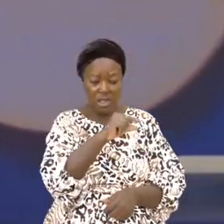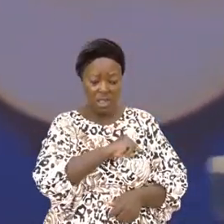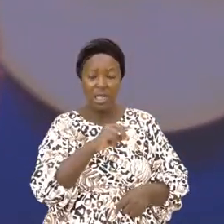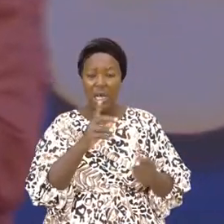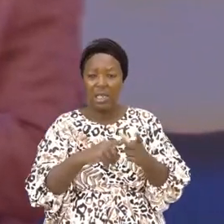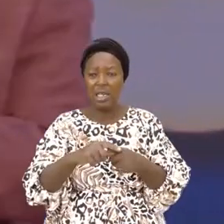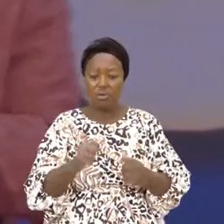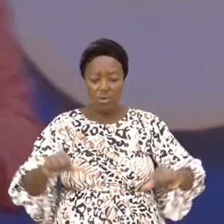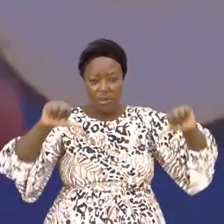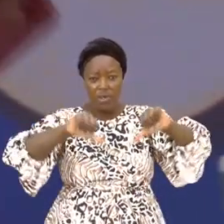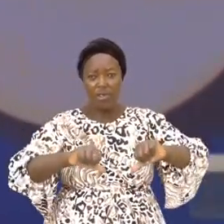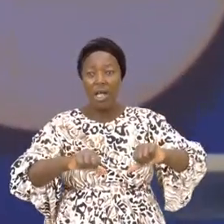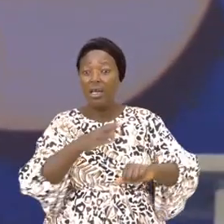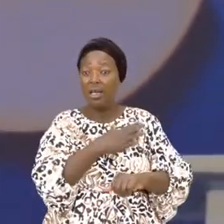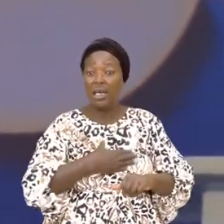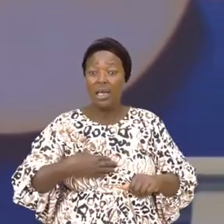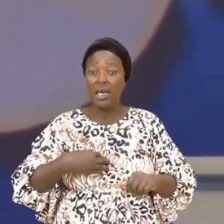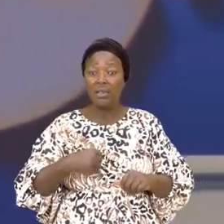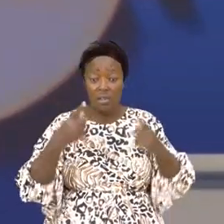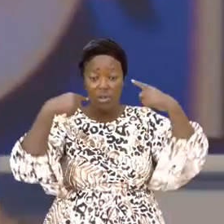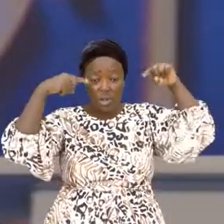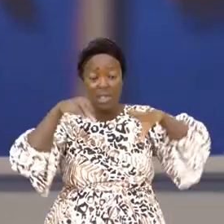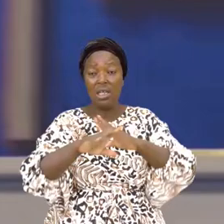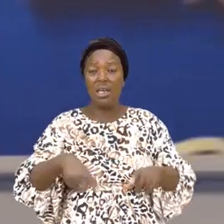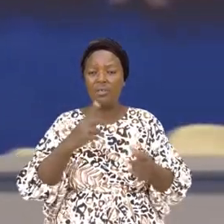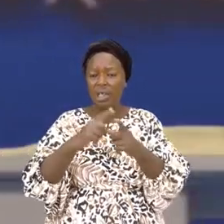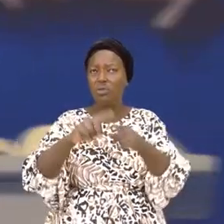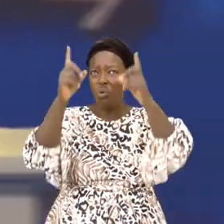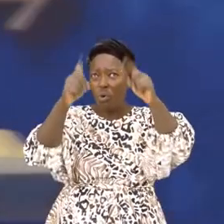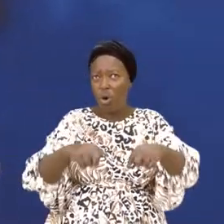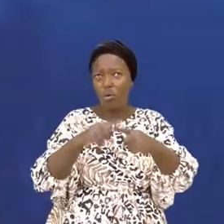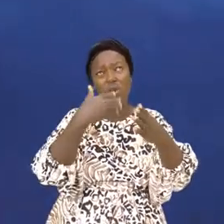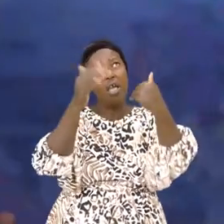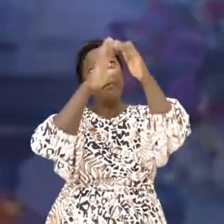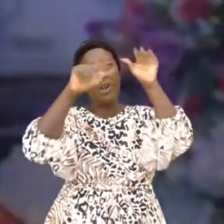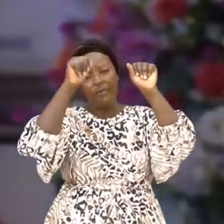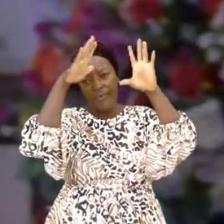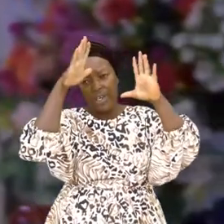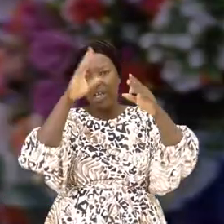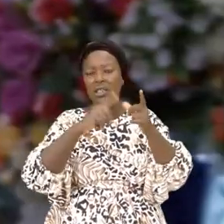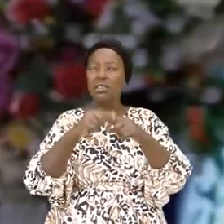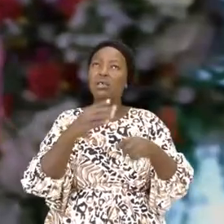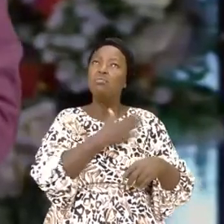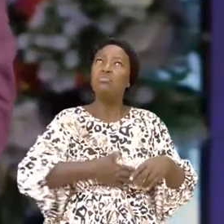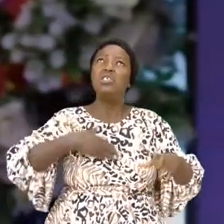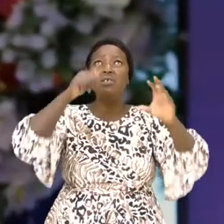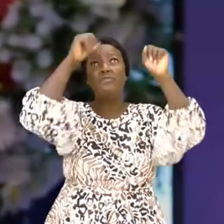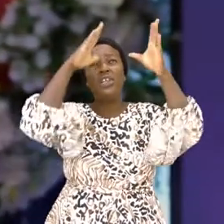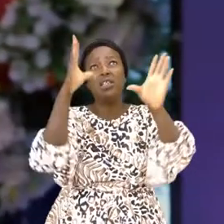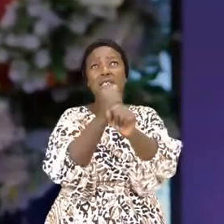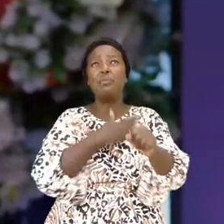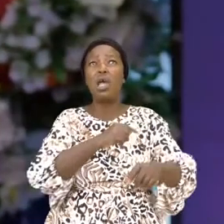and condemnation and succeed in life. You come to the Heavenly Father, take my guilt away, take